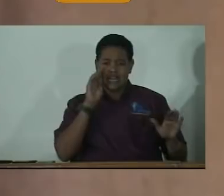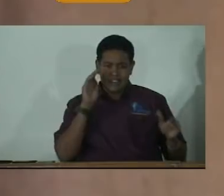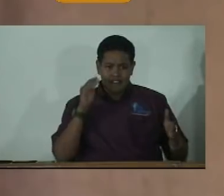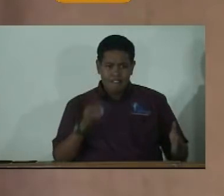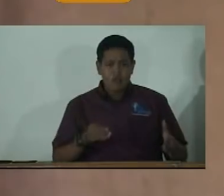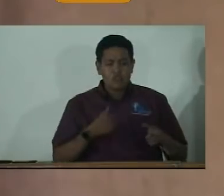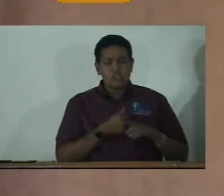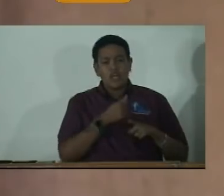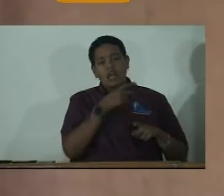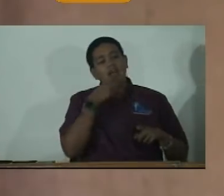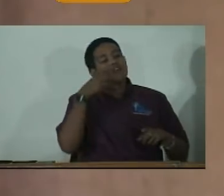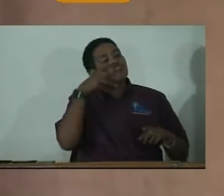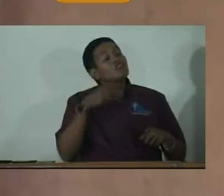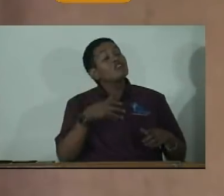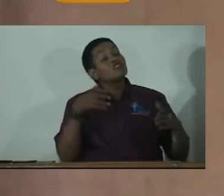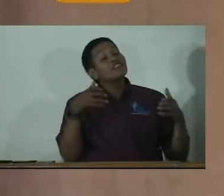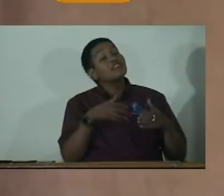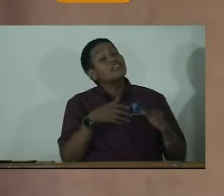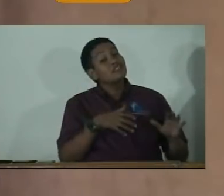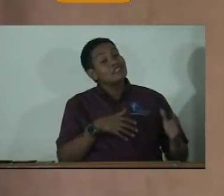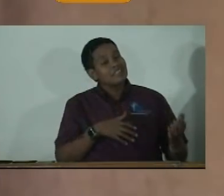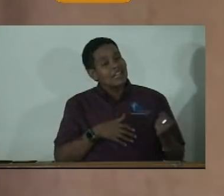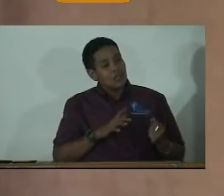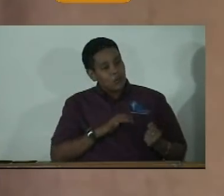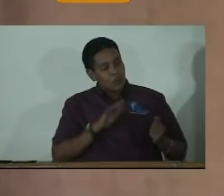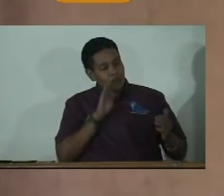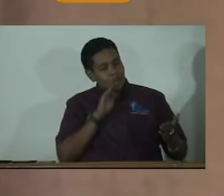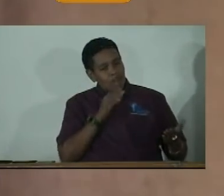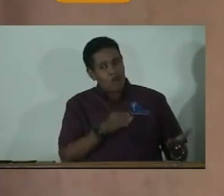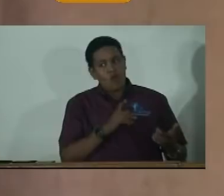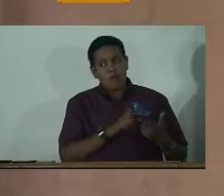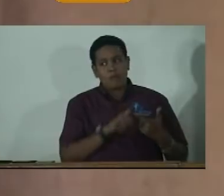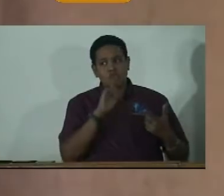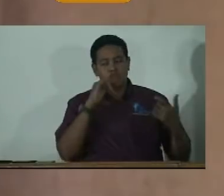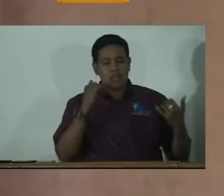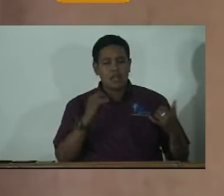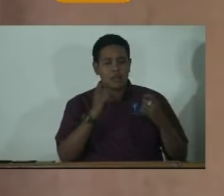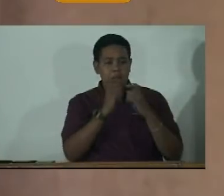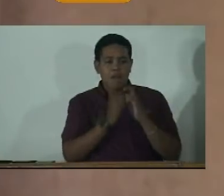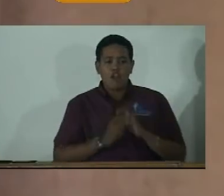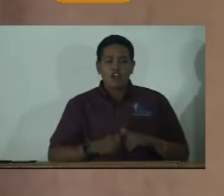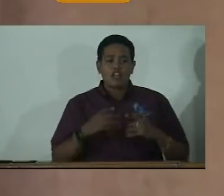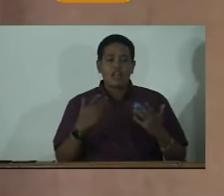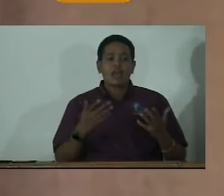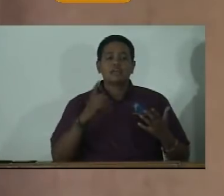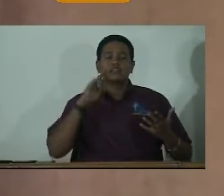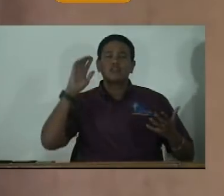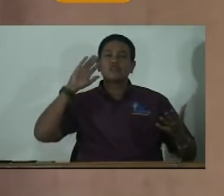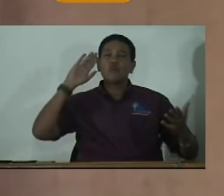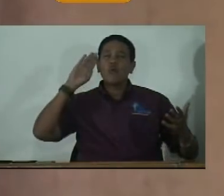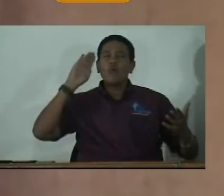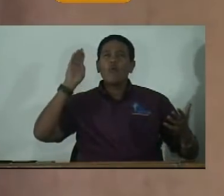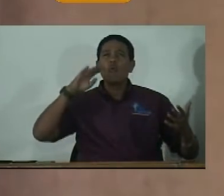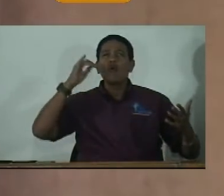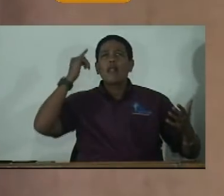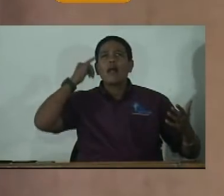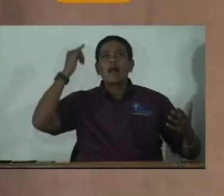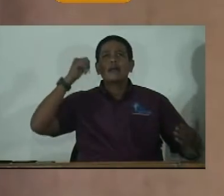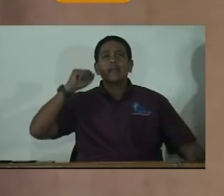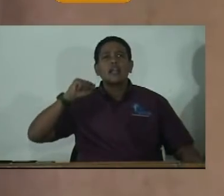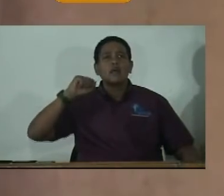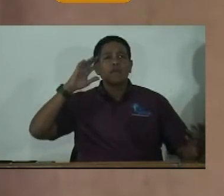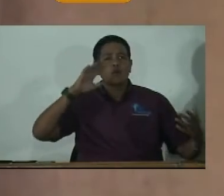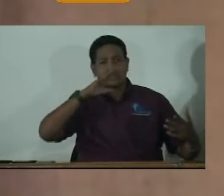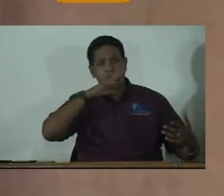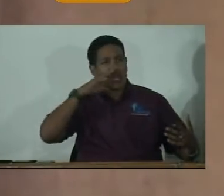the agricultural sector and also to modernize the whole approach to agriculture